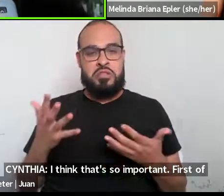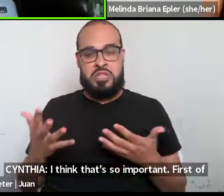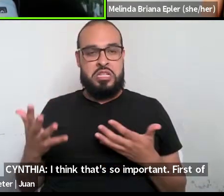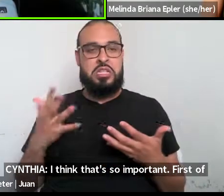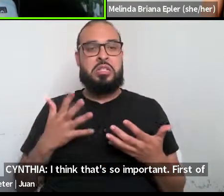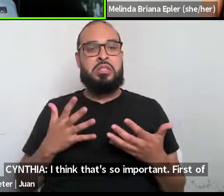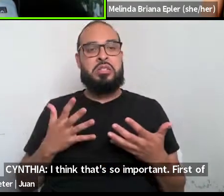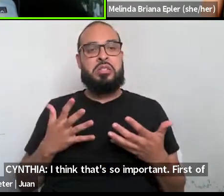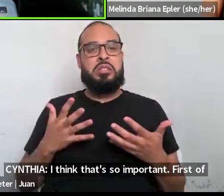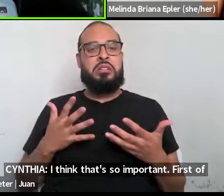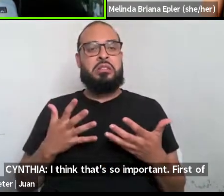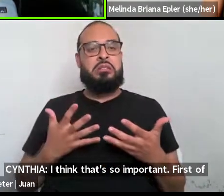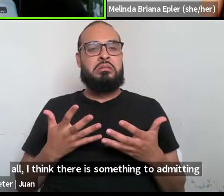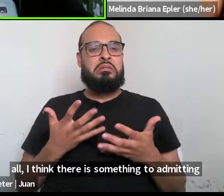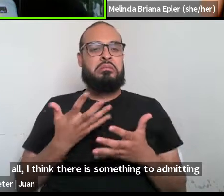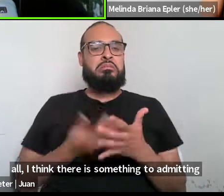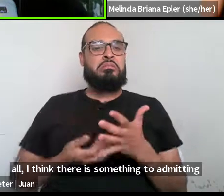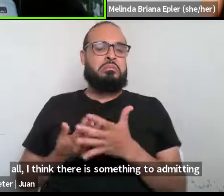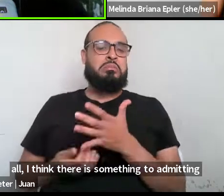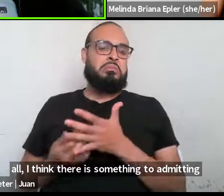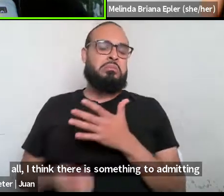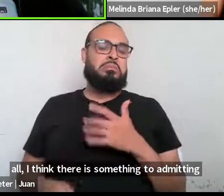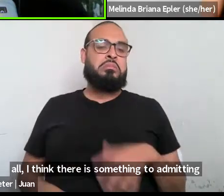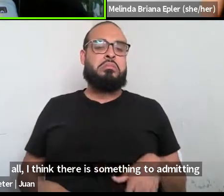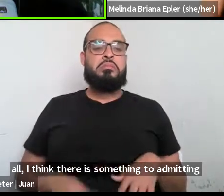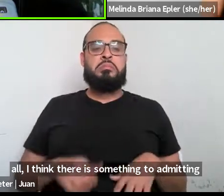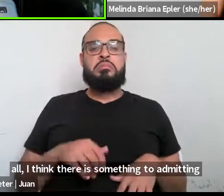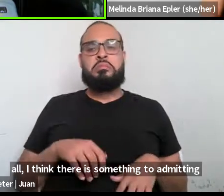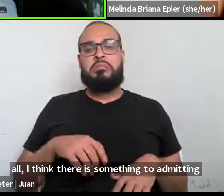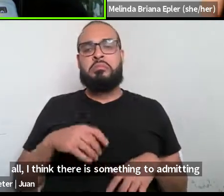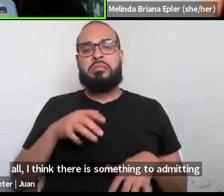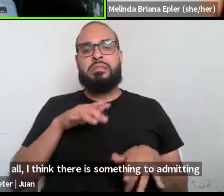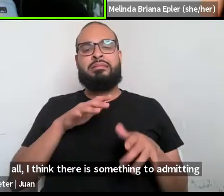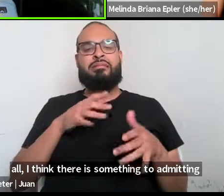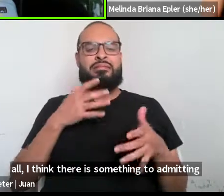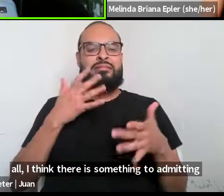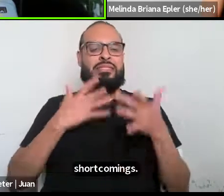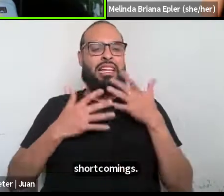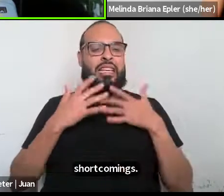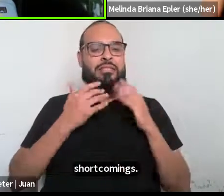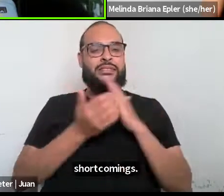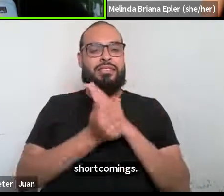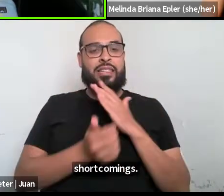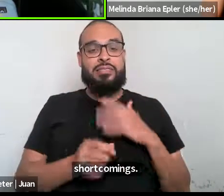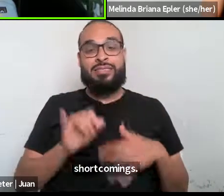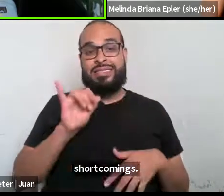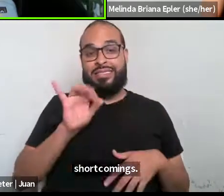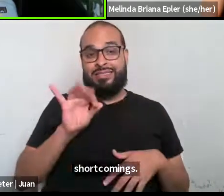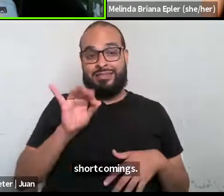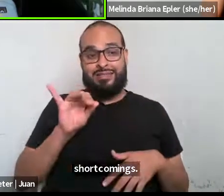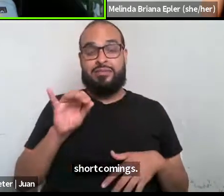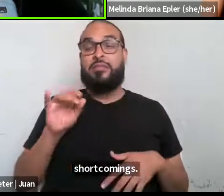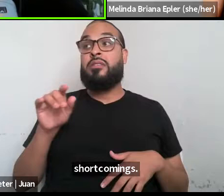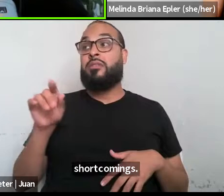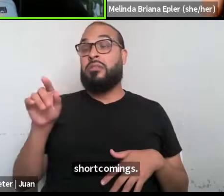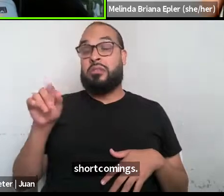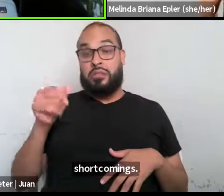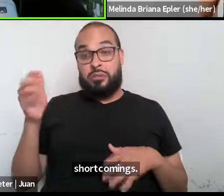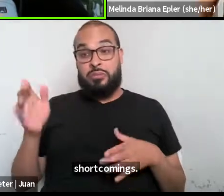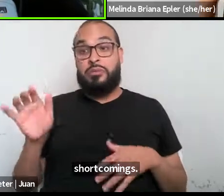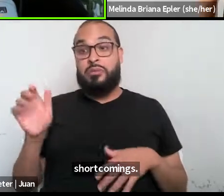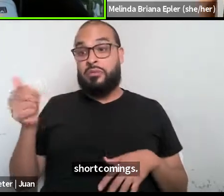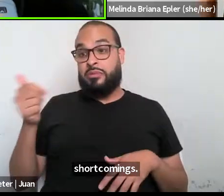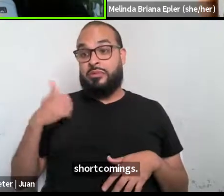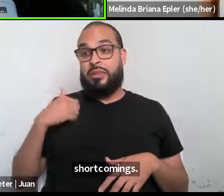I was saying before, when you can admit shortcomings to somebody else who is in a position of power to make